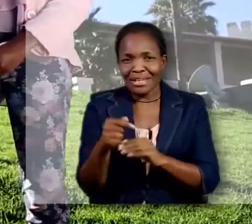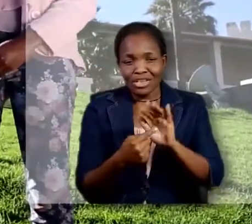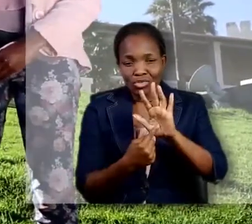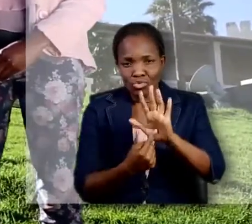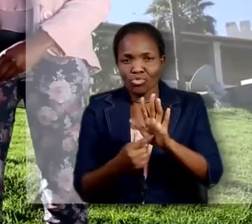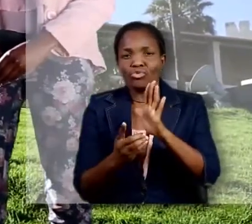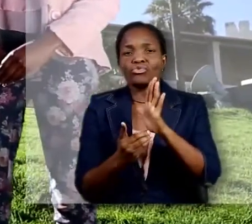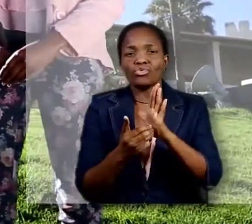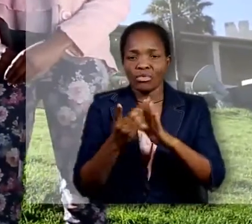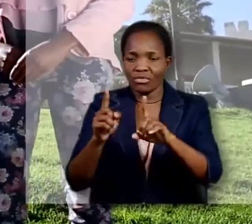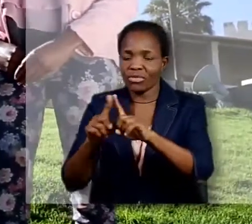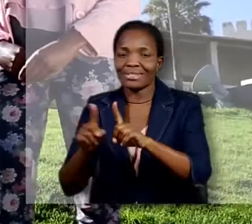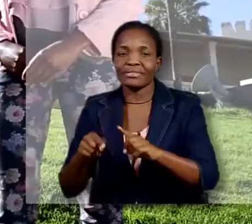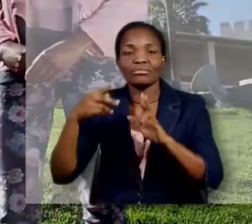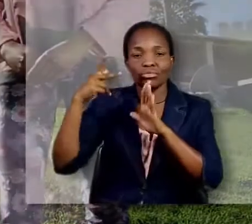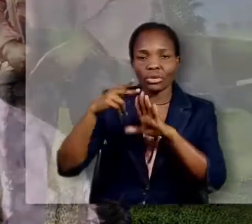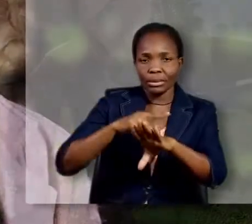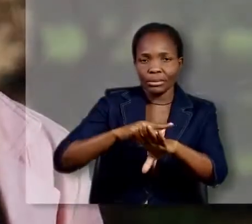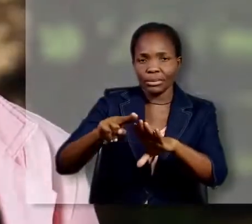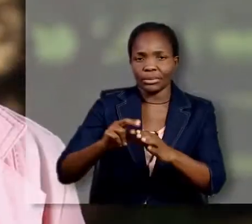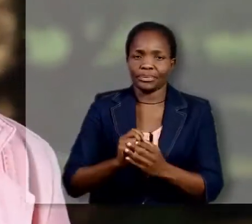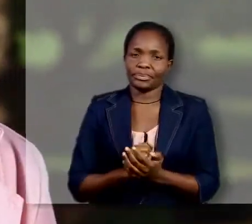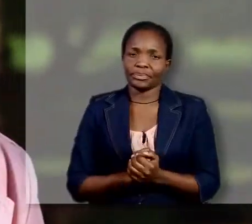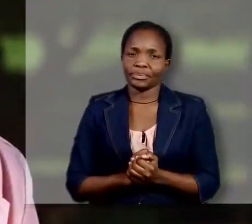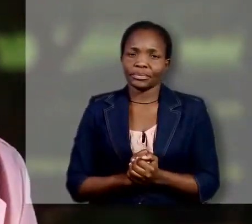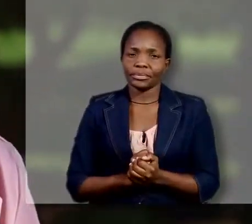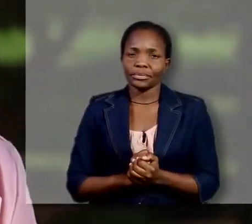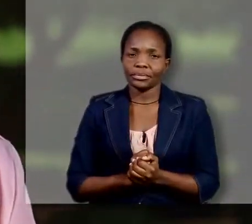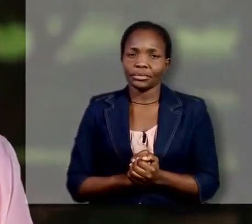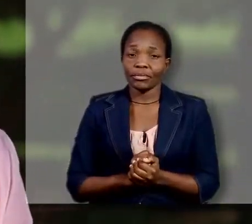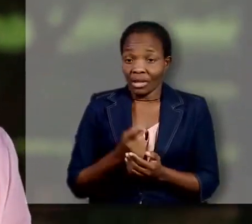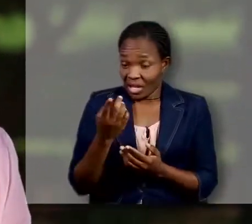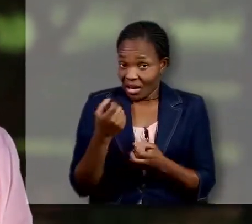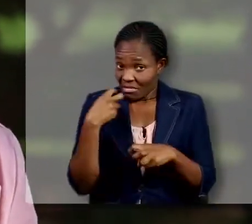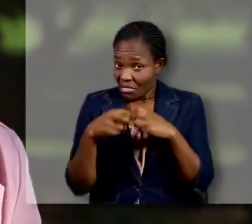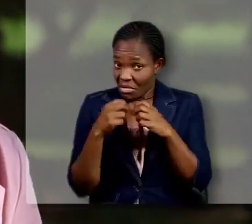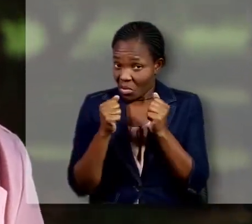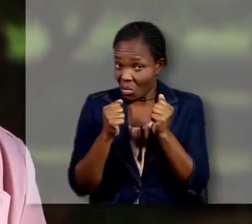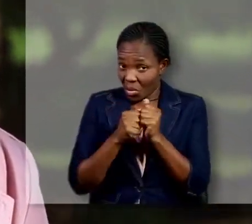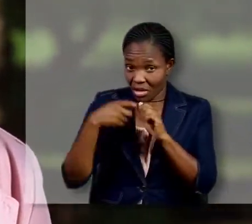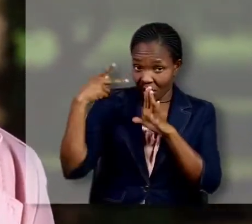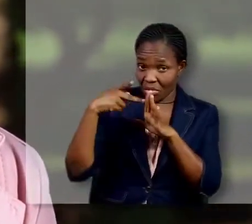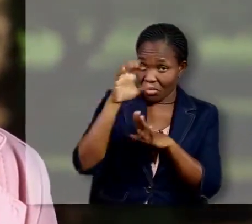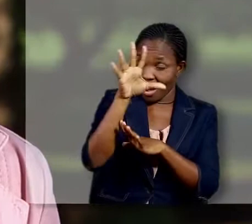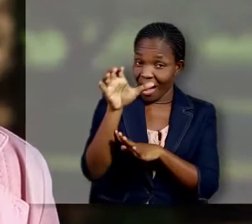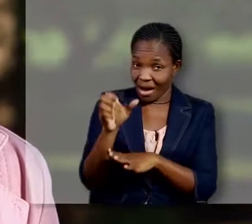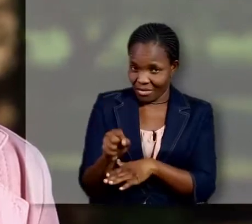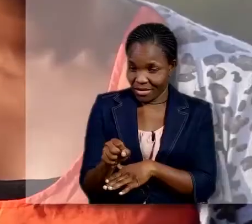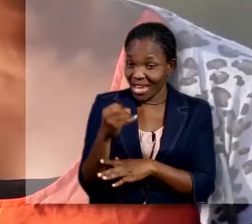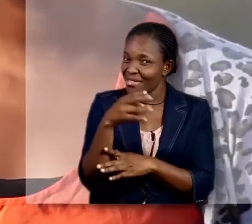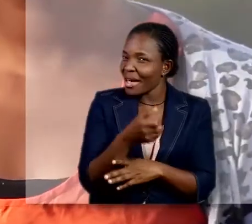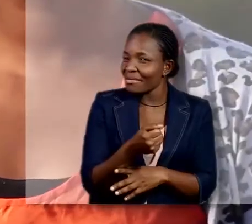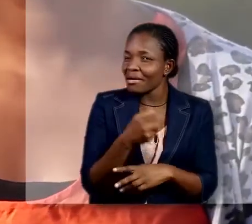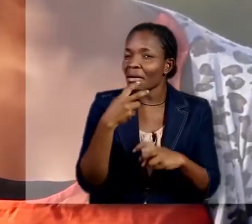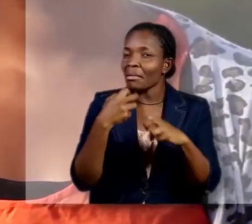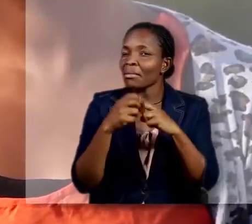different political systems. Is there a problem with politics in Africa, and if so, what is it? Well,